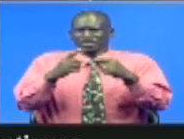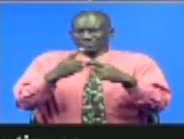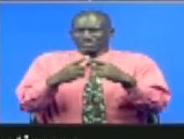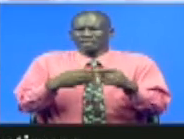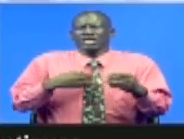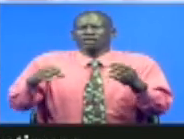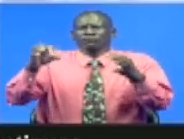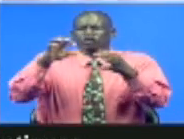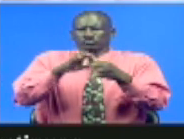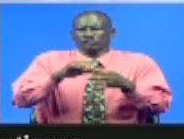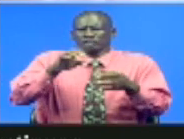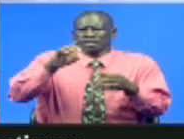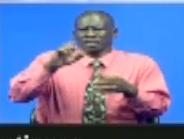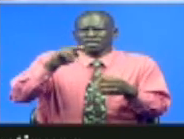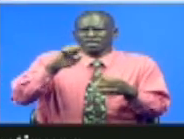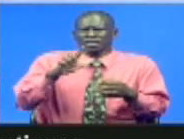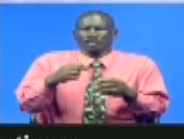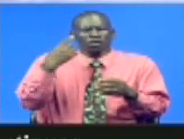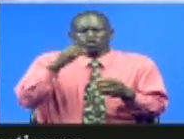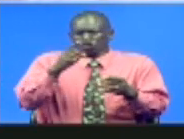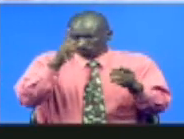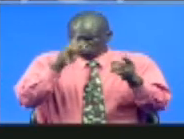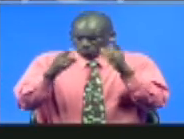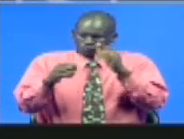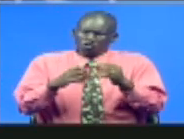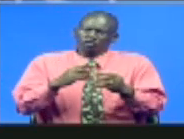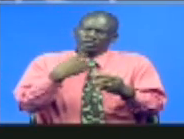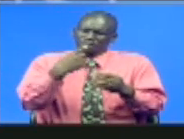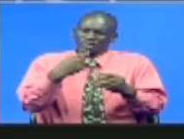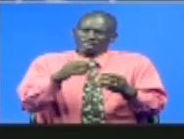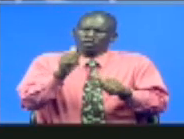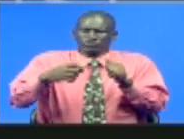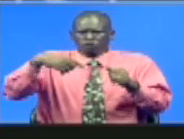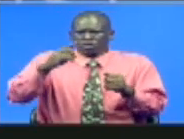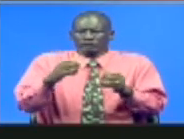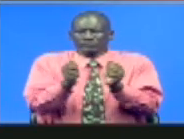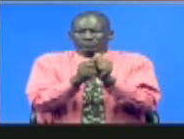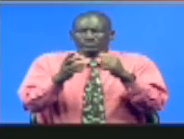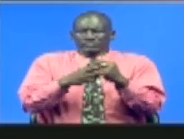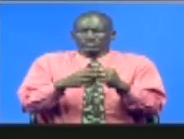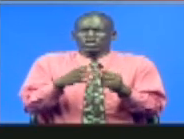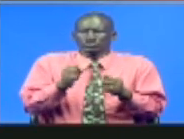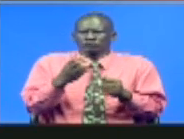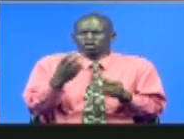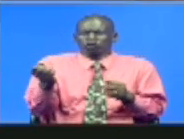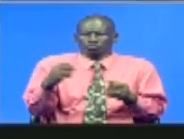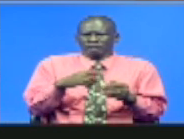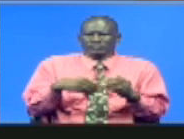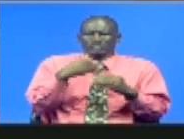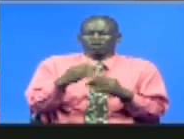in correctly predicting the 17 jackpot games. Their big win this week comes 2 months after Samuel